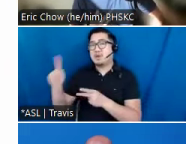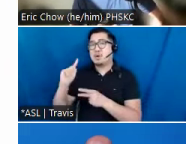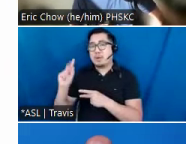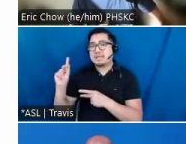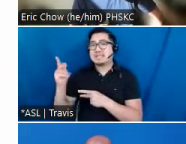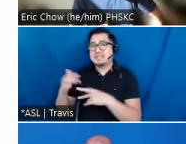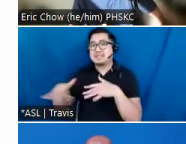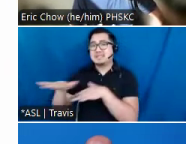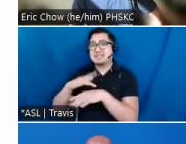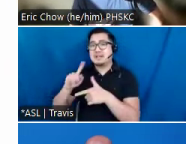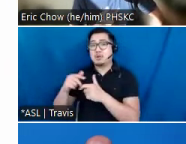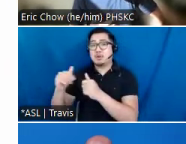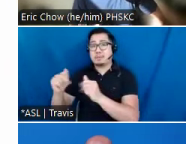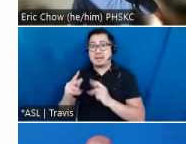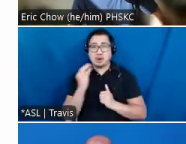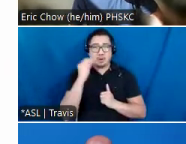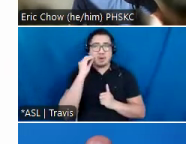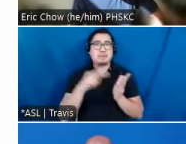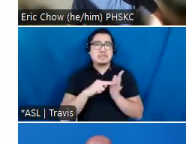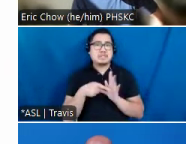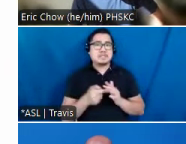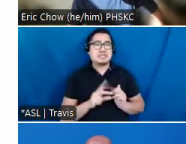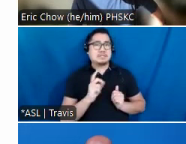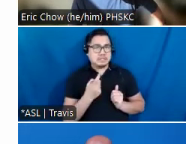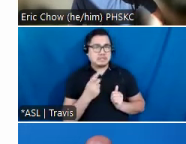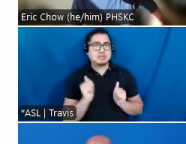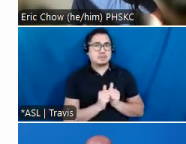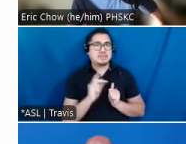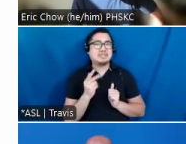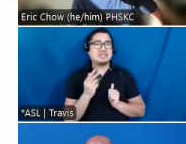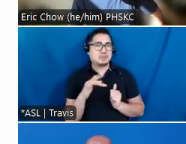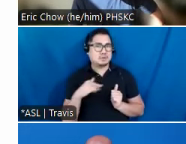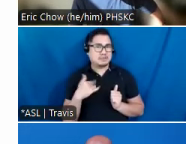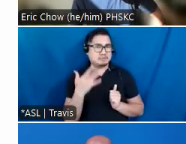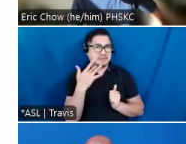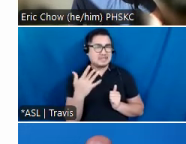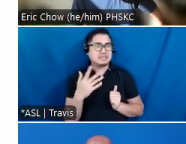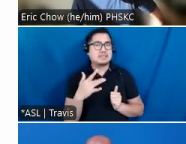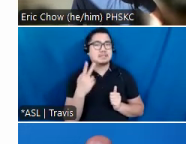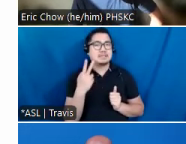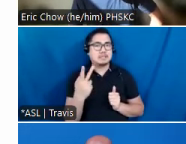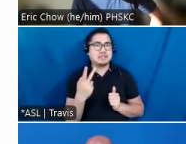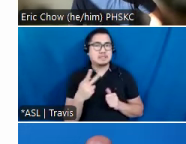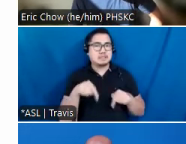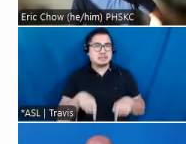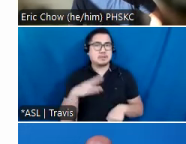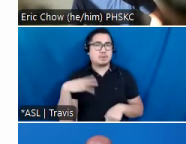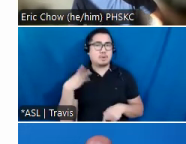they're diagnosed, those are the situations that we hear about, certainly here in